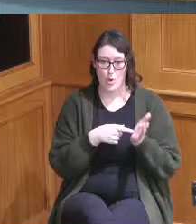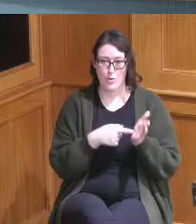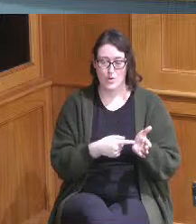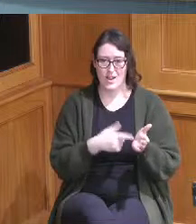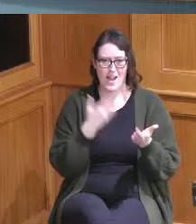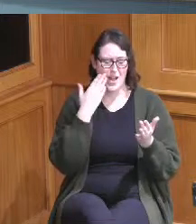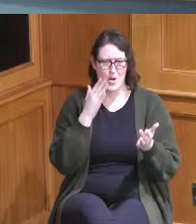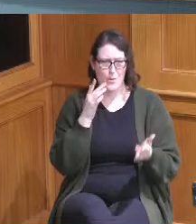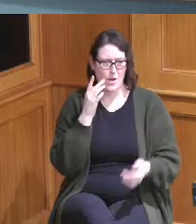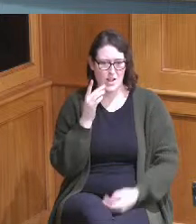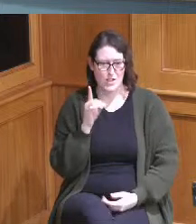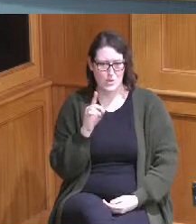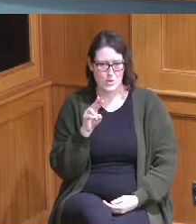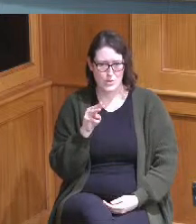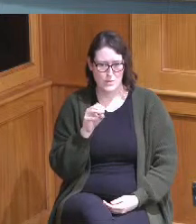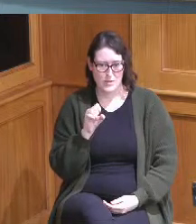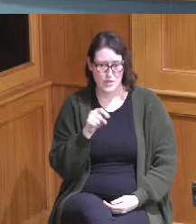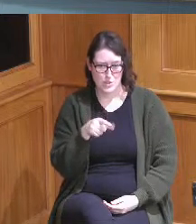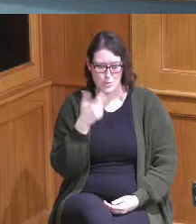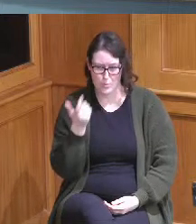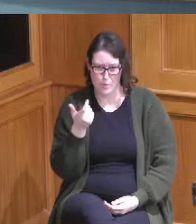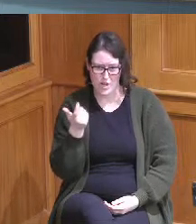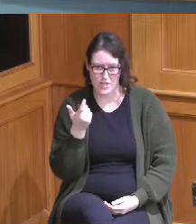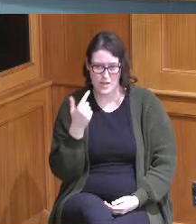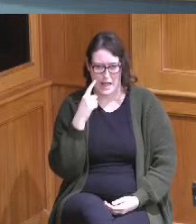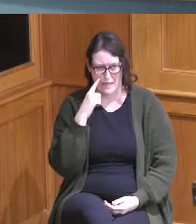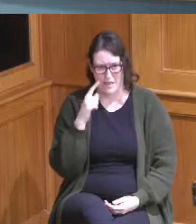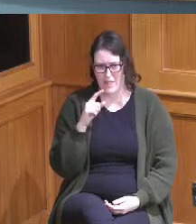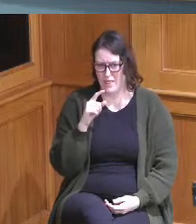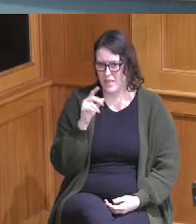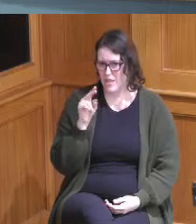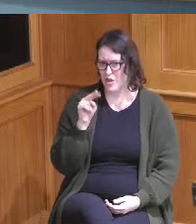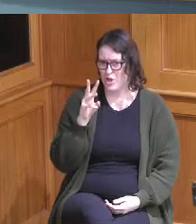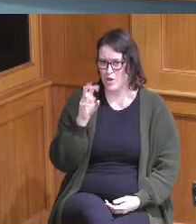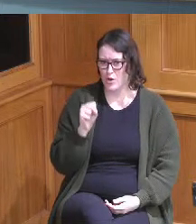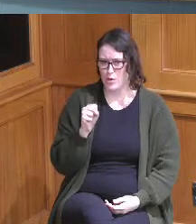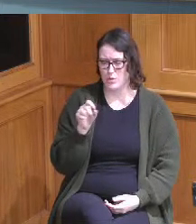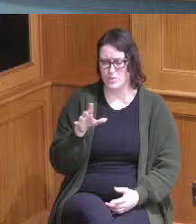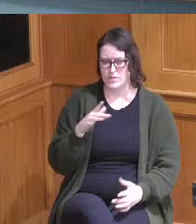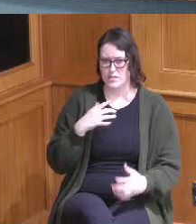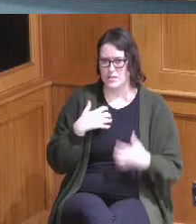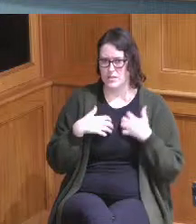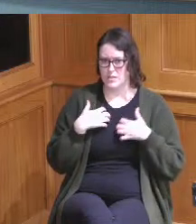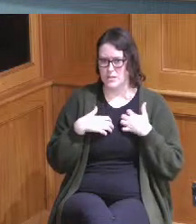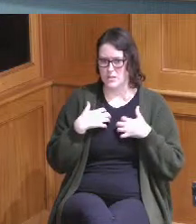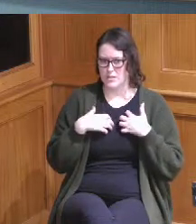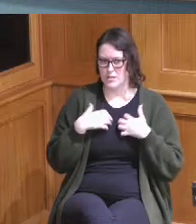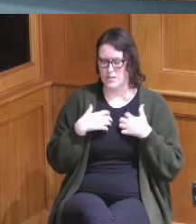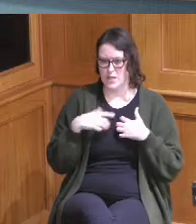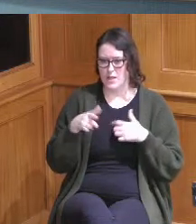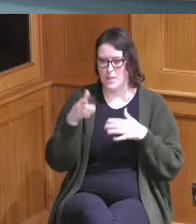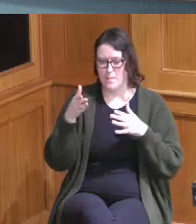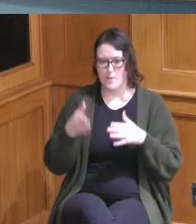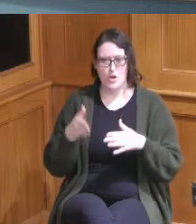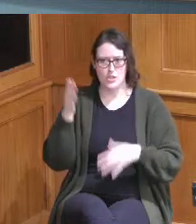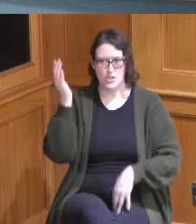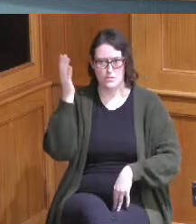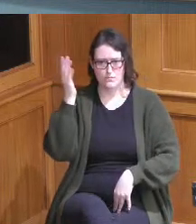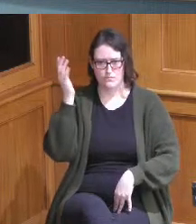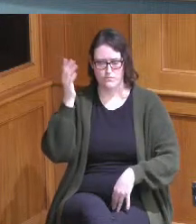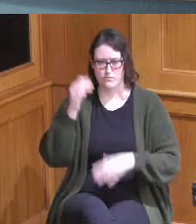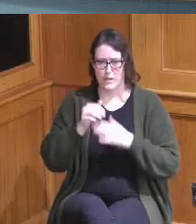was watching, but I found the press conferences to be very unsettling when the person chairing the